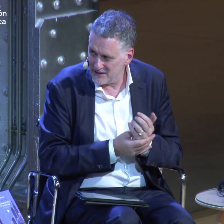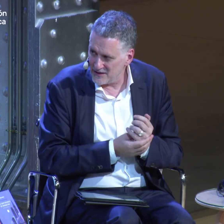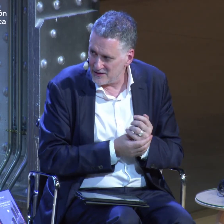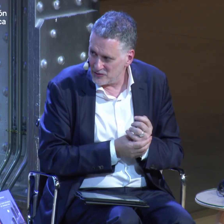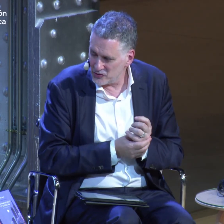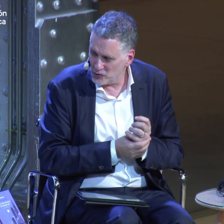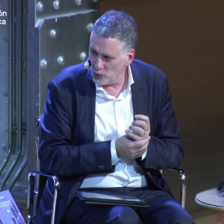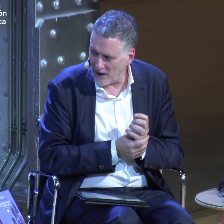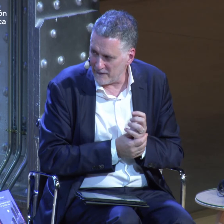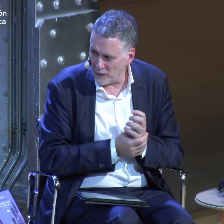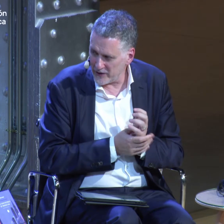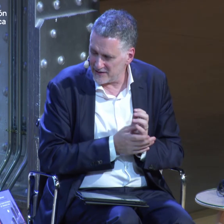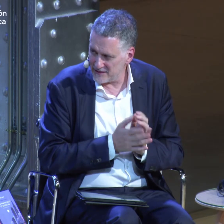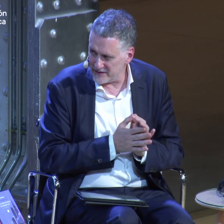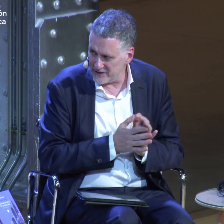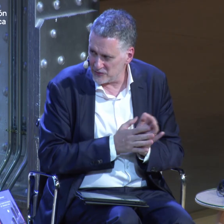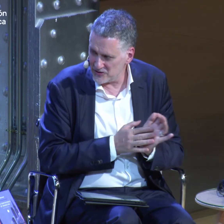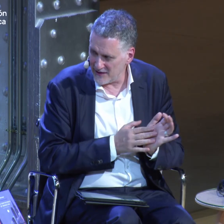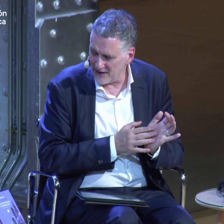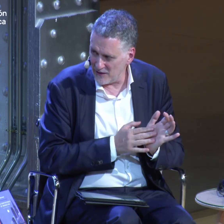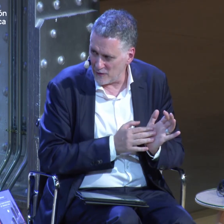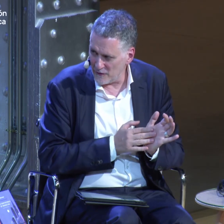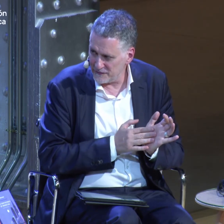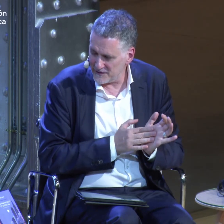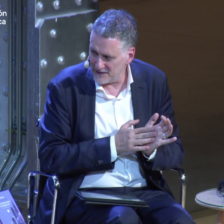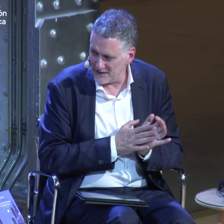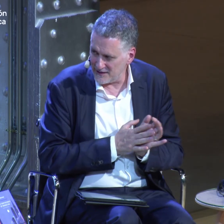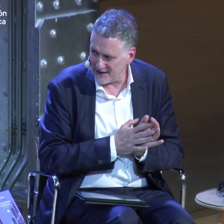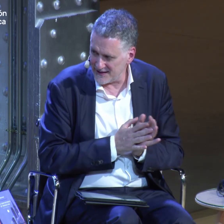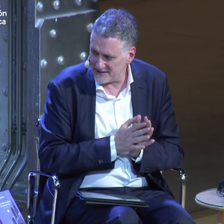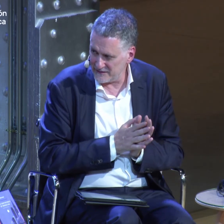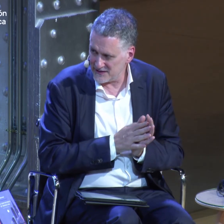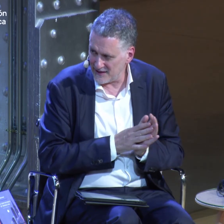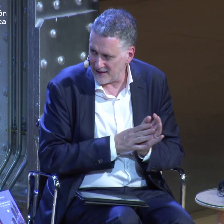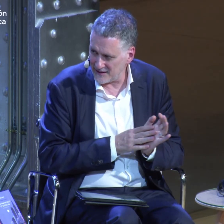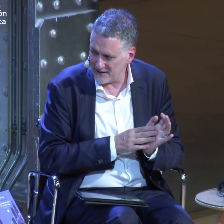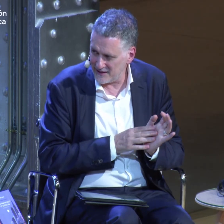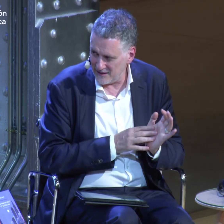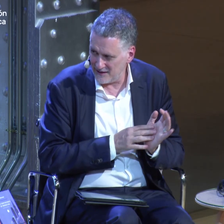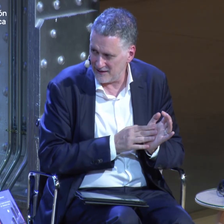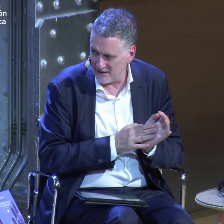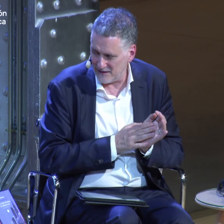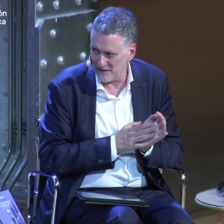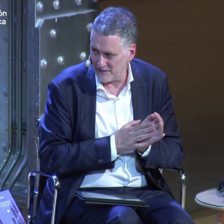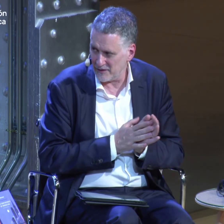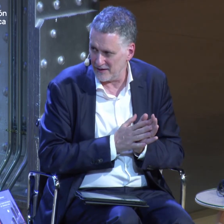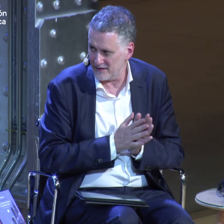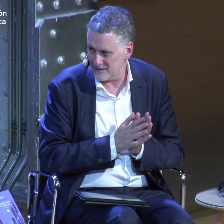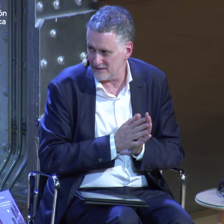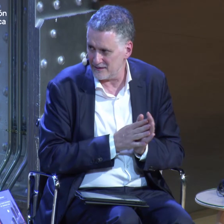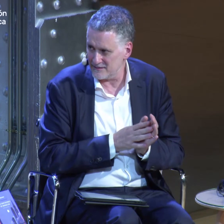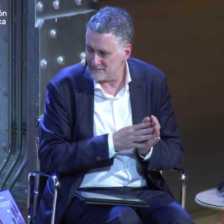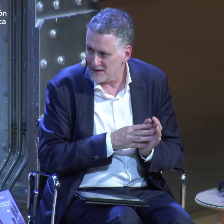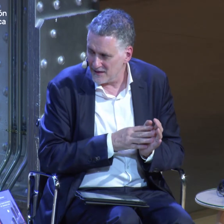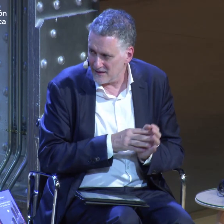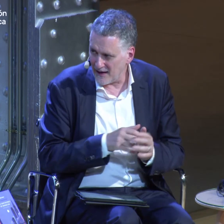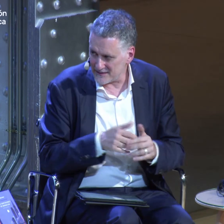Colette to avoid the use of adjectives, and he